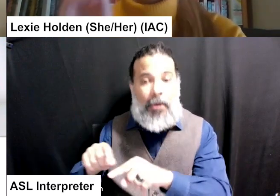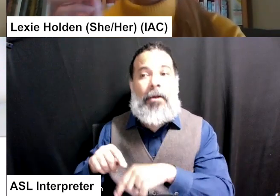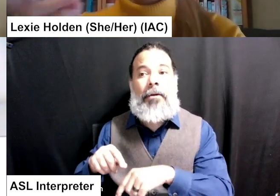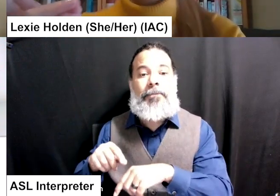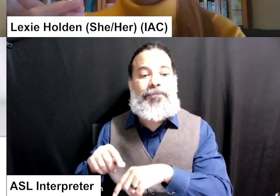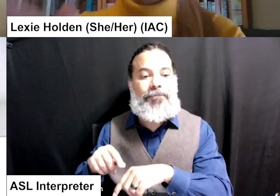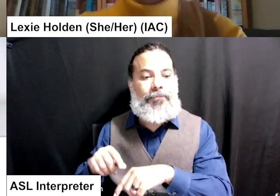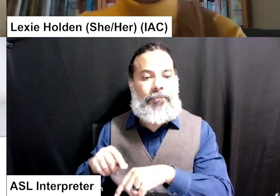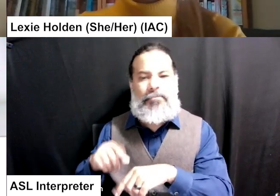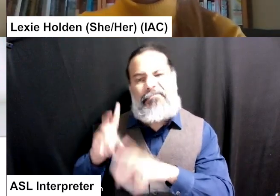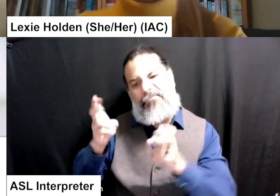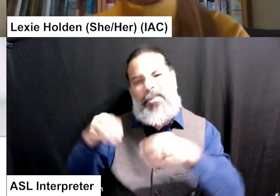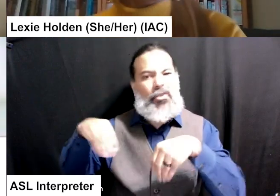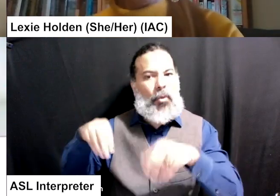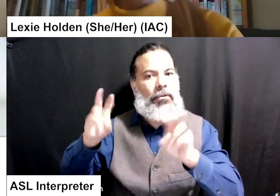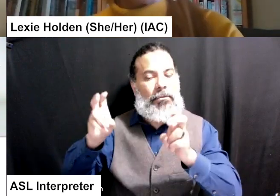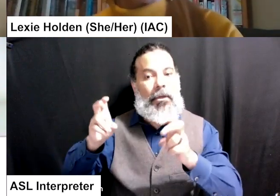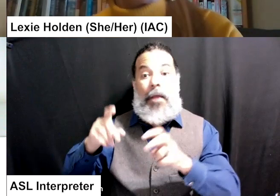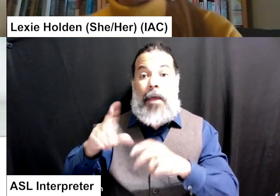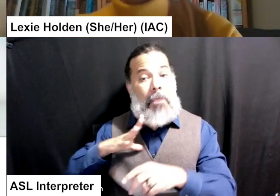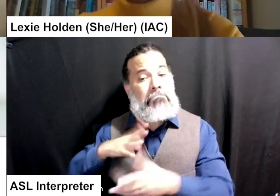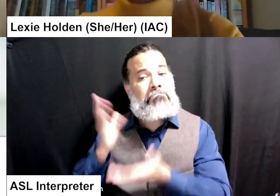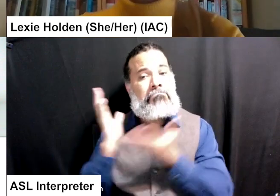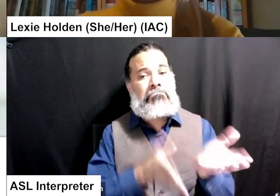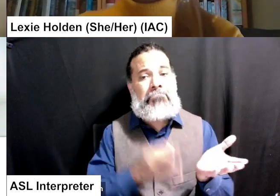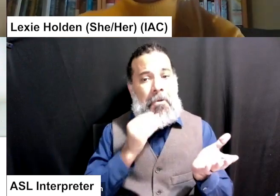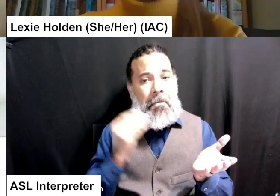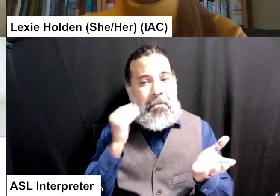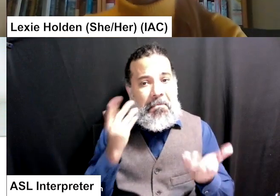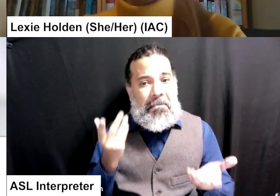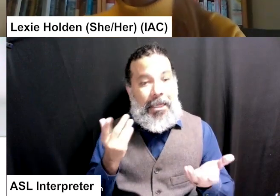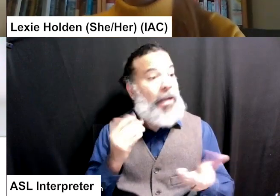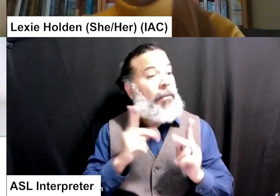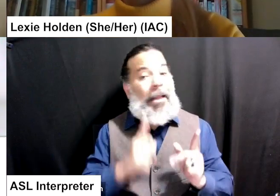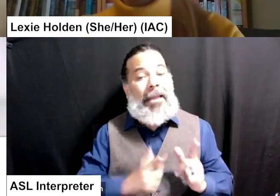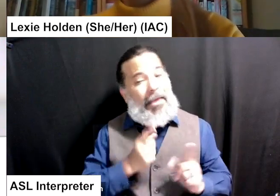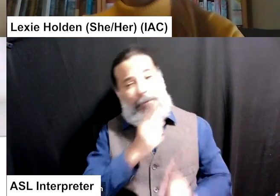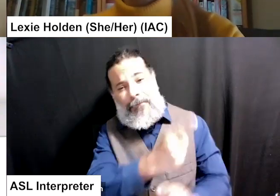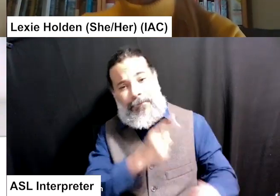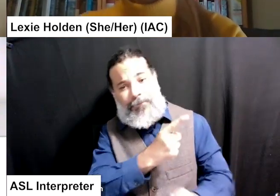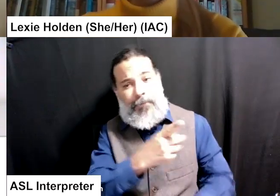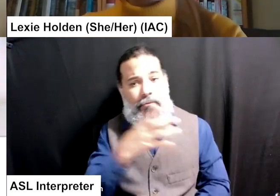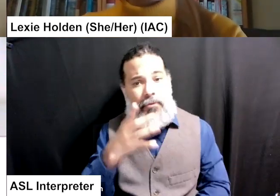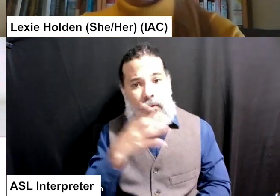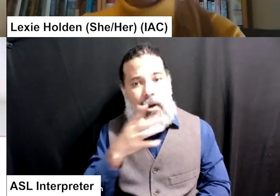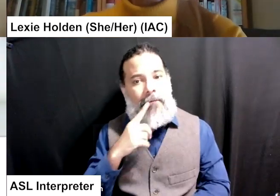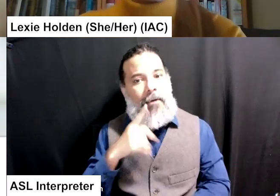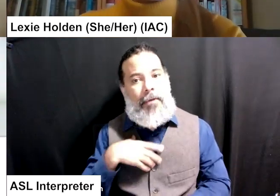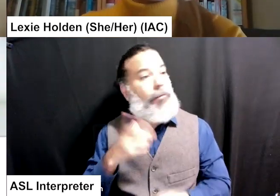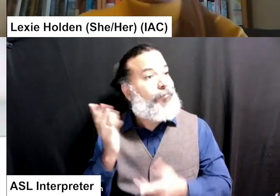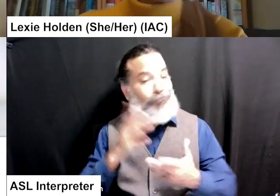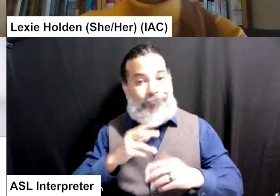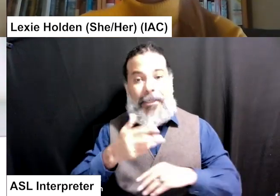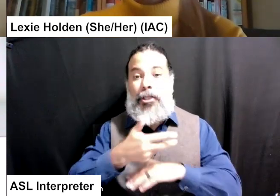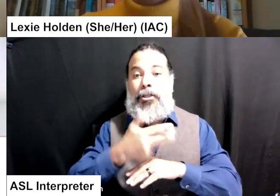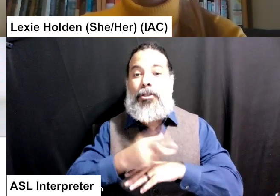distribution, store sites, they do home deliveries. And for folks who live in particularly rural areas, they'll also do tailgating, wherein